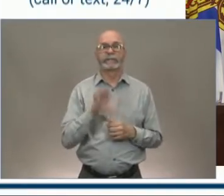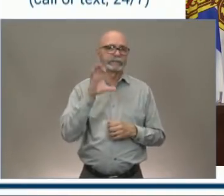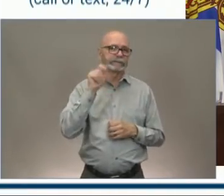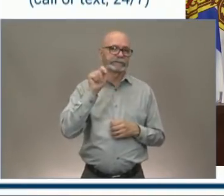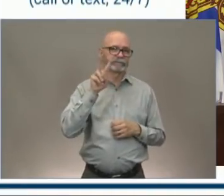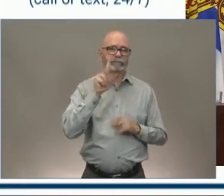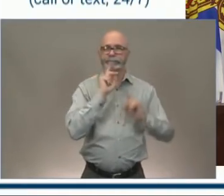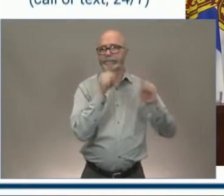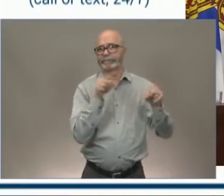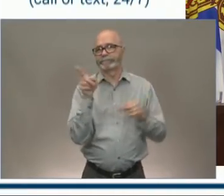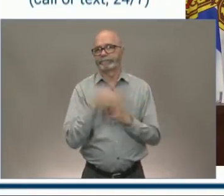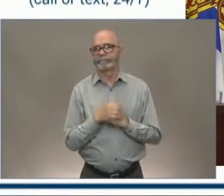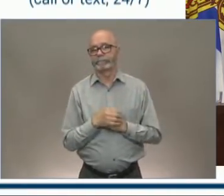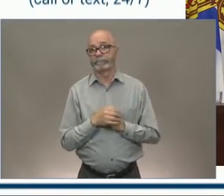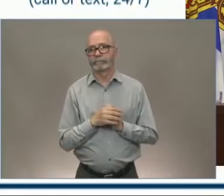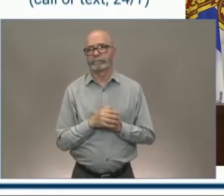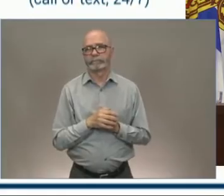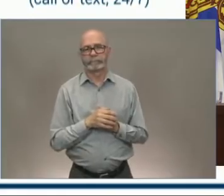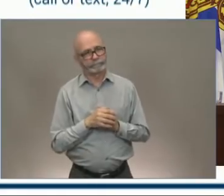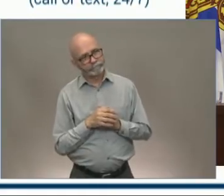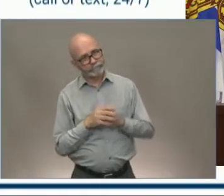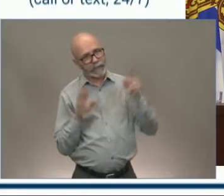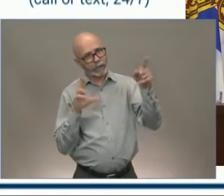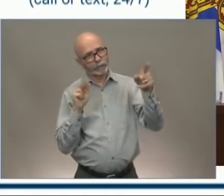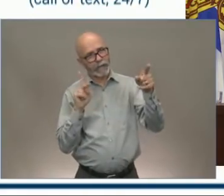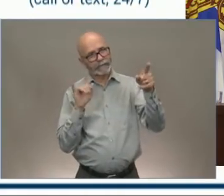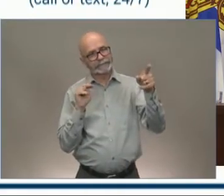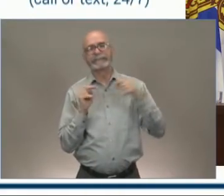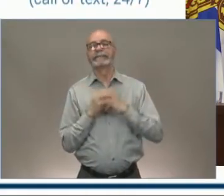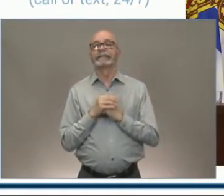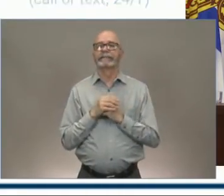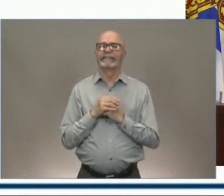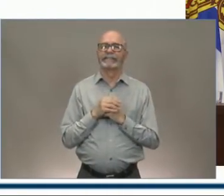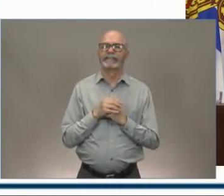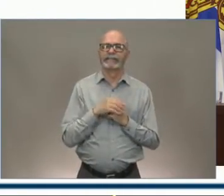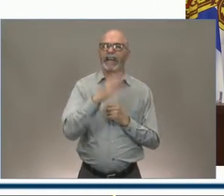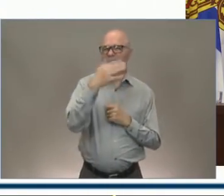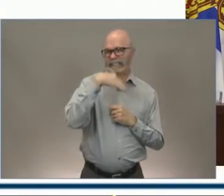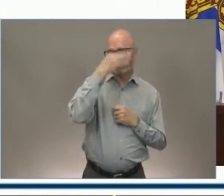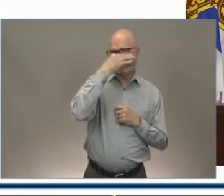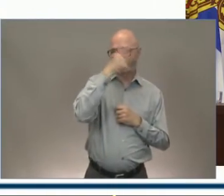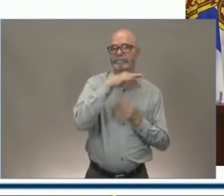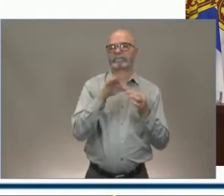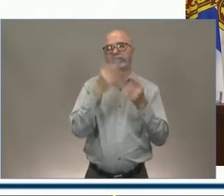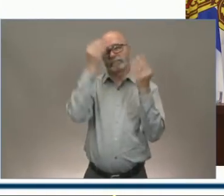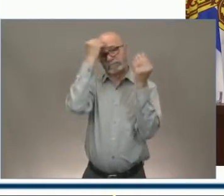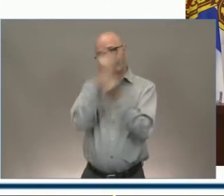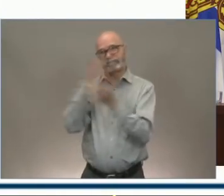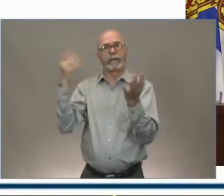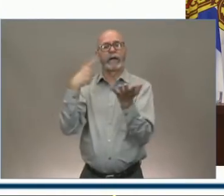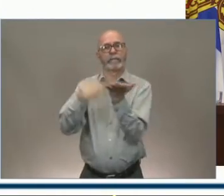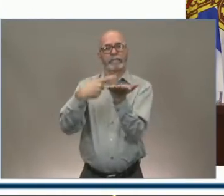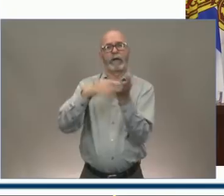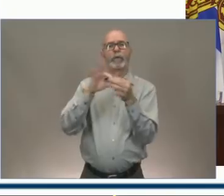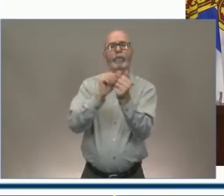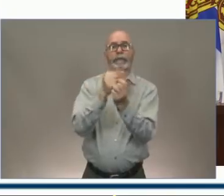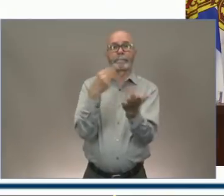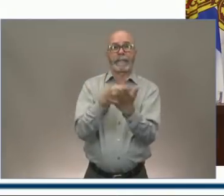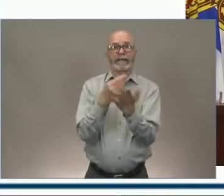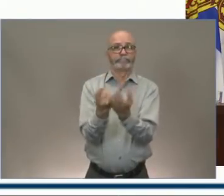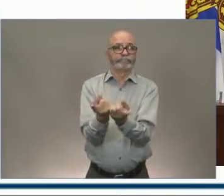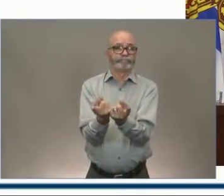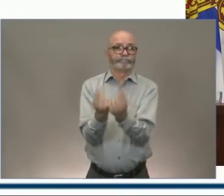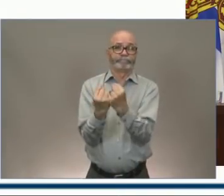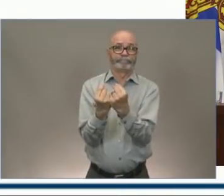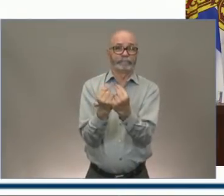Thank you. Premier, I'm just wondering, the rebate program you announced today, the $7 million program, does that go far enough, do you think, to